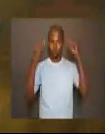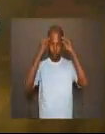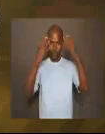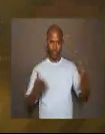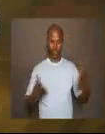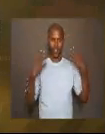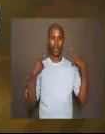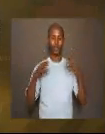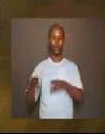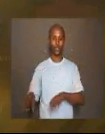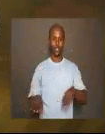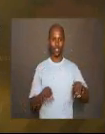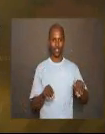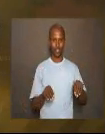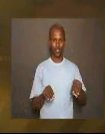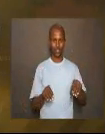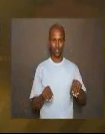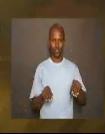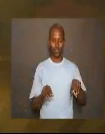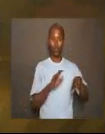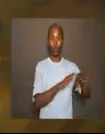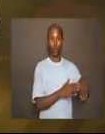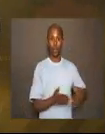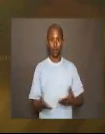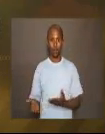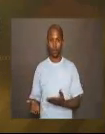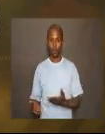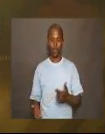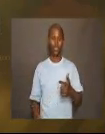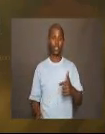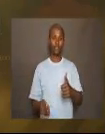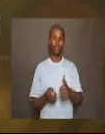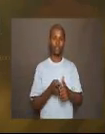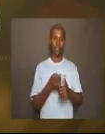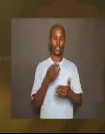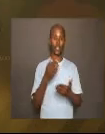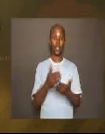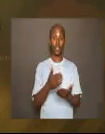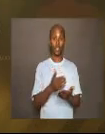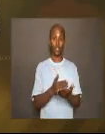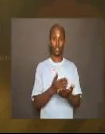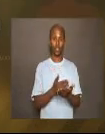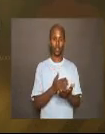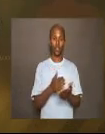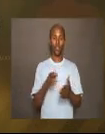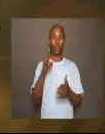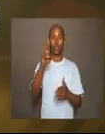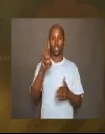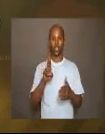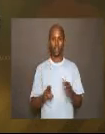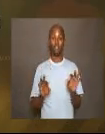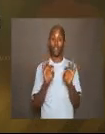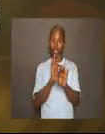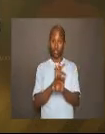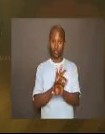Teacher, hello students. Welcome to our first lesson on rational